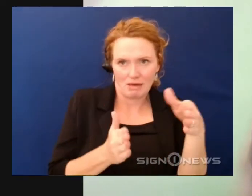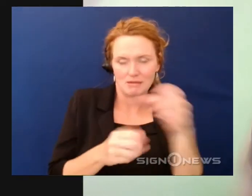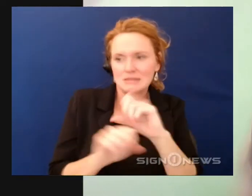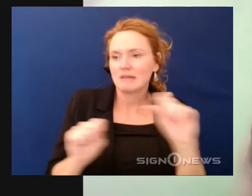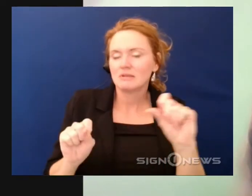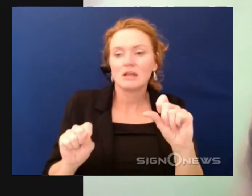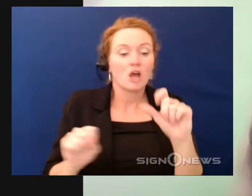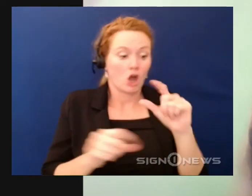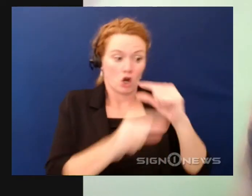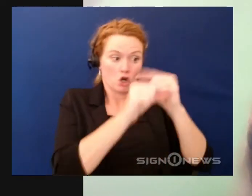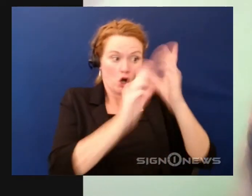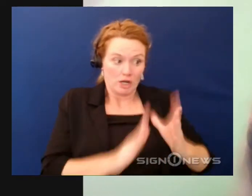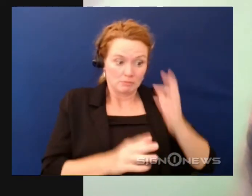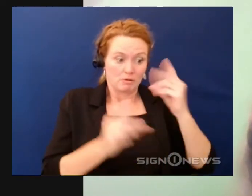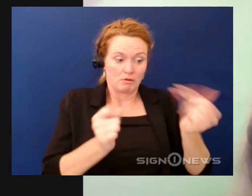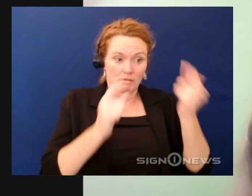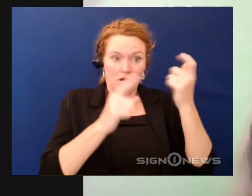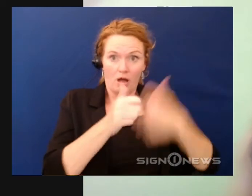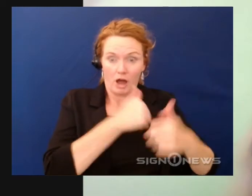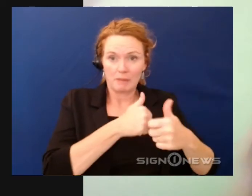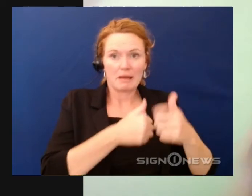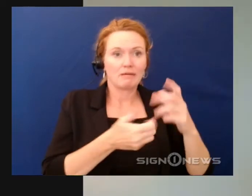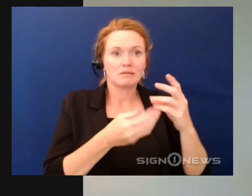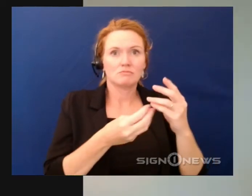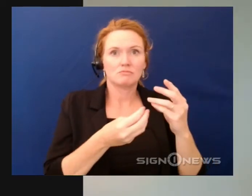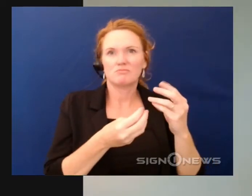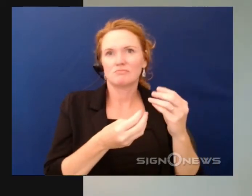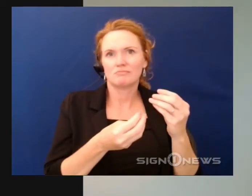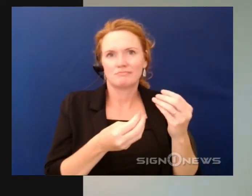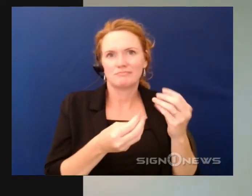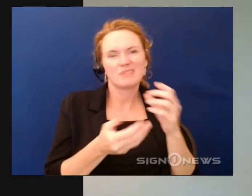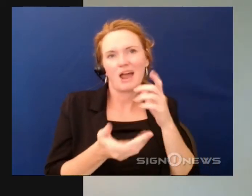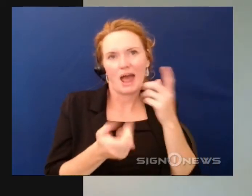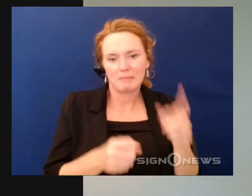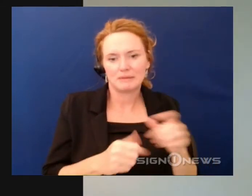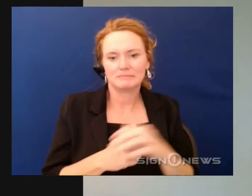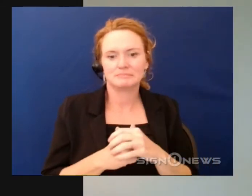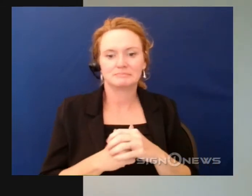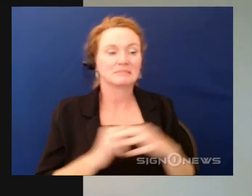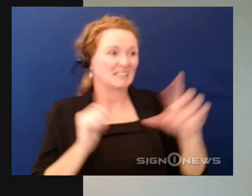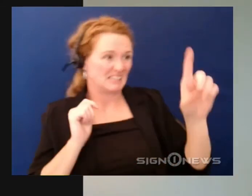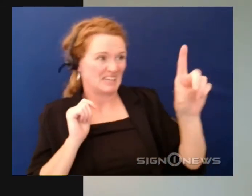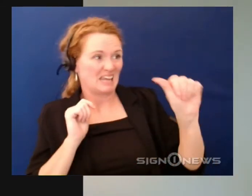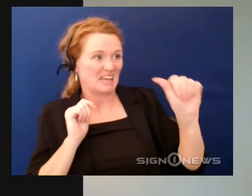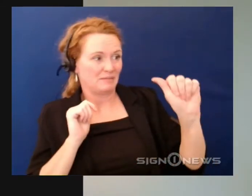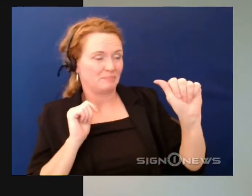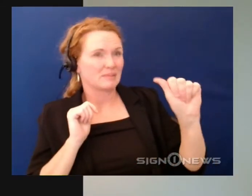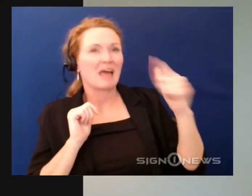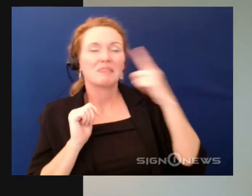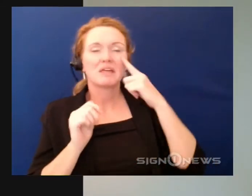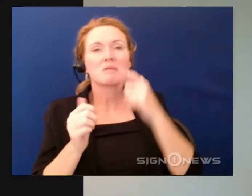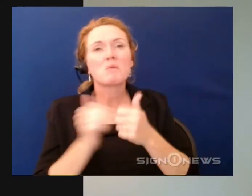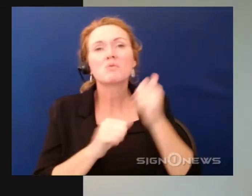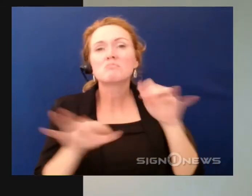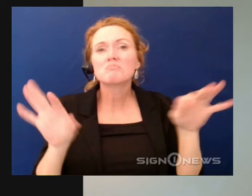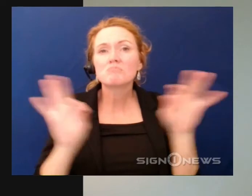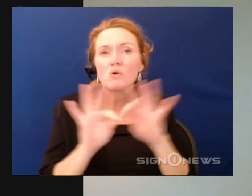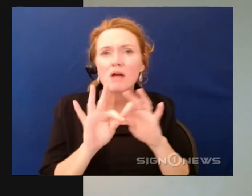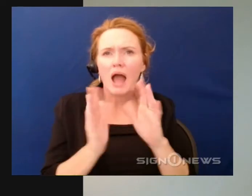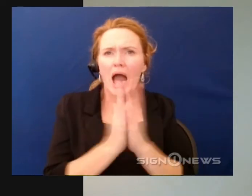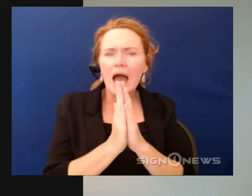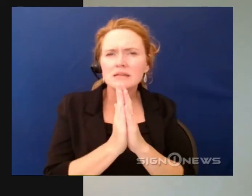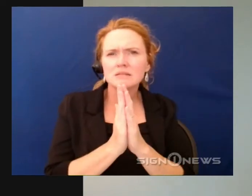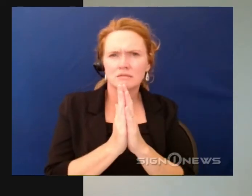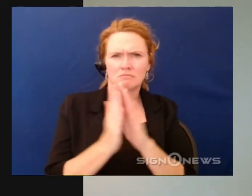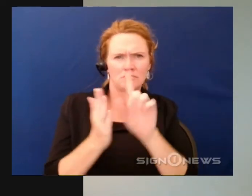going to prevent that fear from occurring. And this is Dana, and I think that's the most important point, right? To ask these questions,